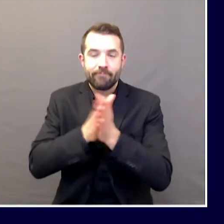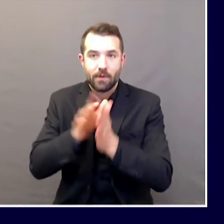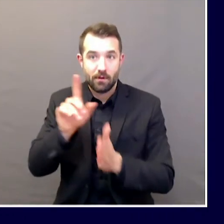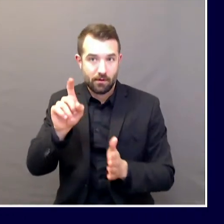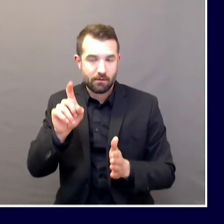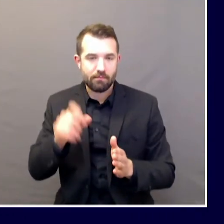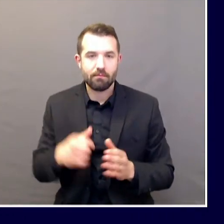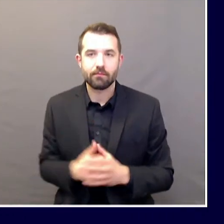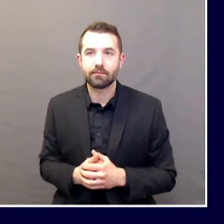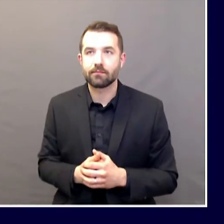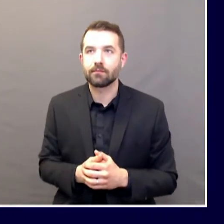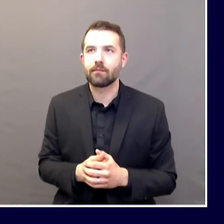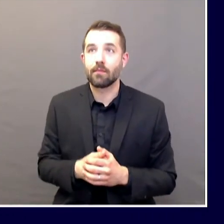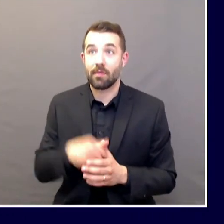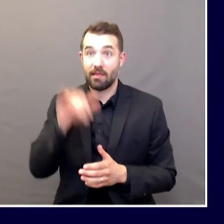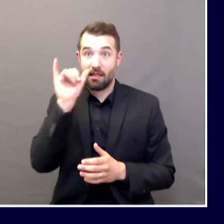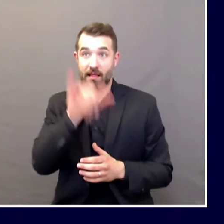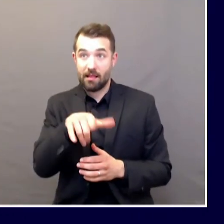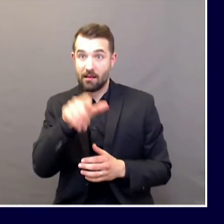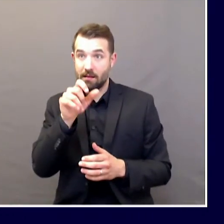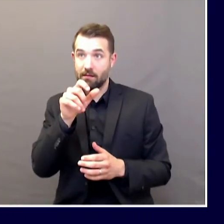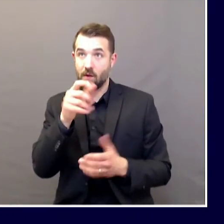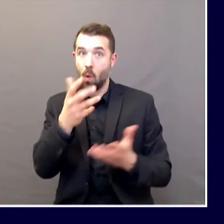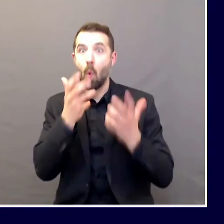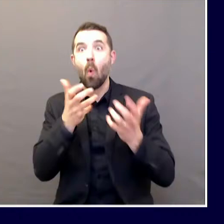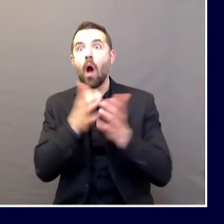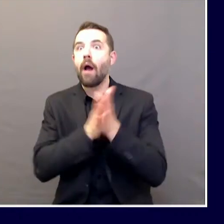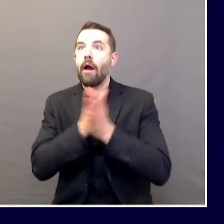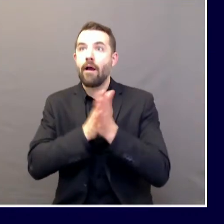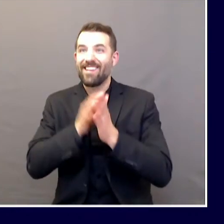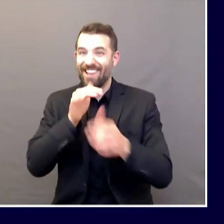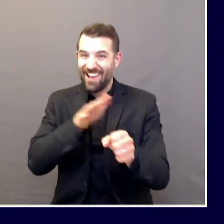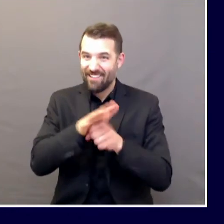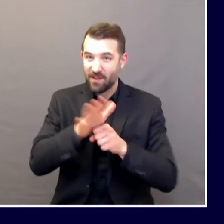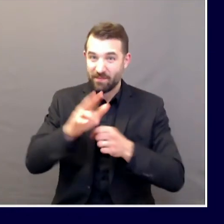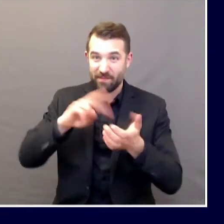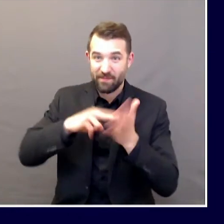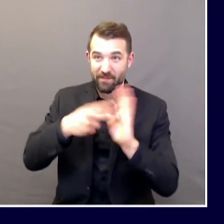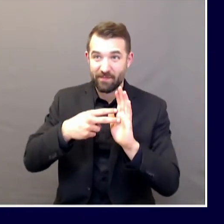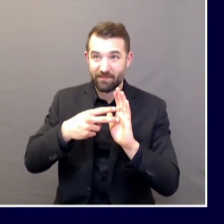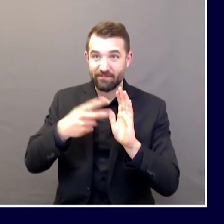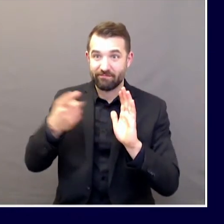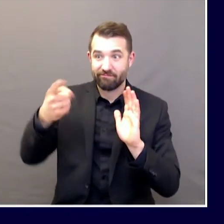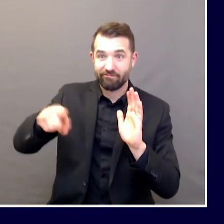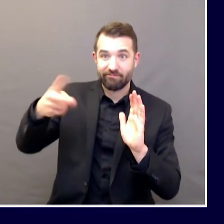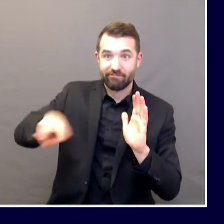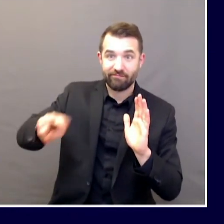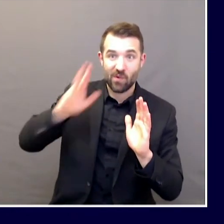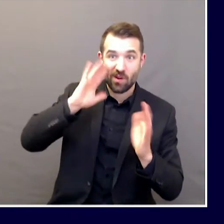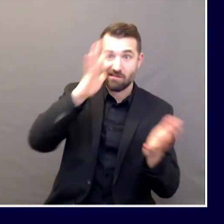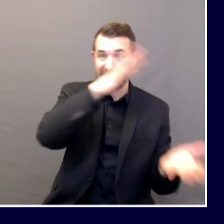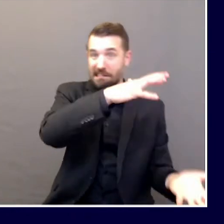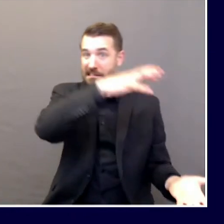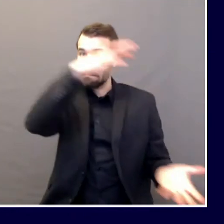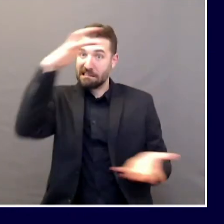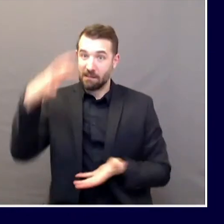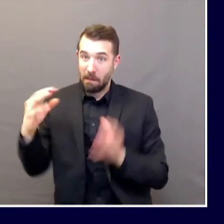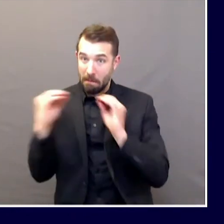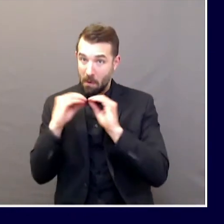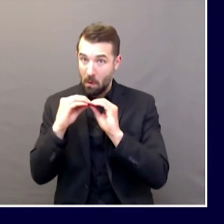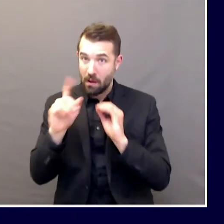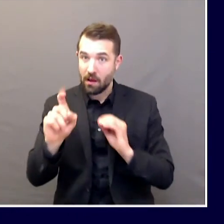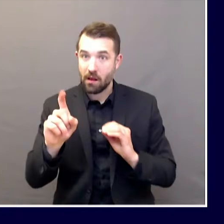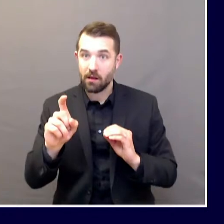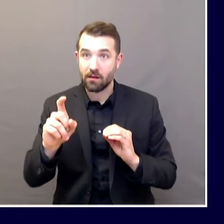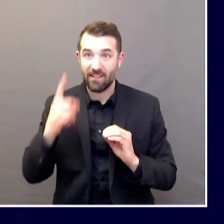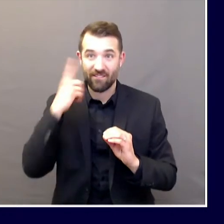doses in the next week or two. How do you think things will be rolling out for vaccinating folks in that age group?